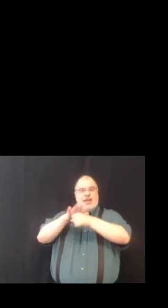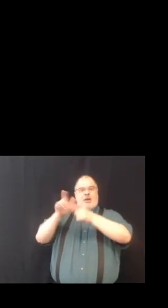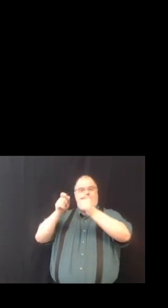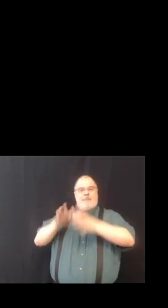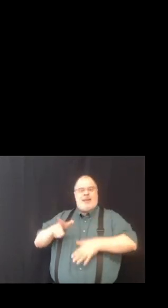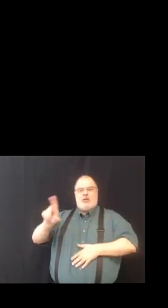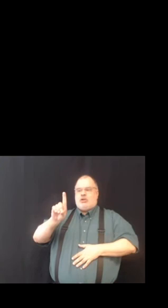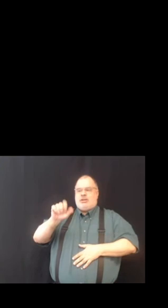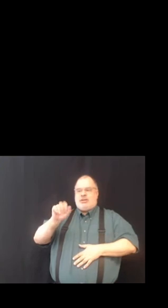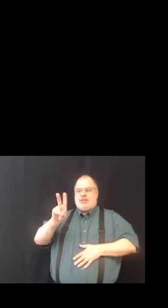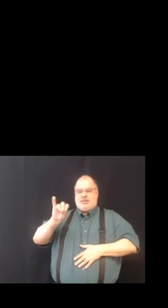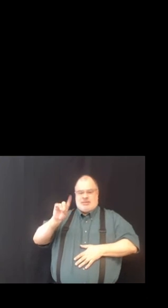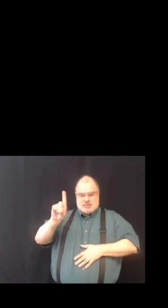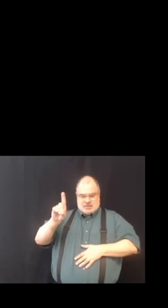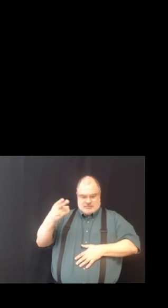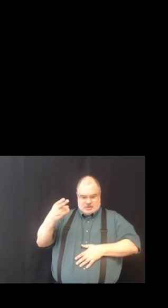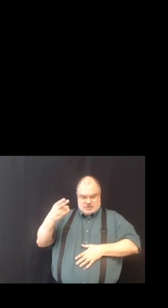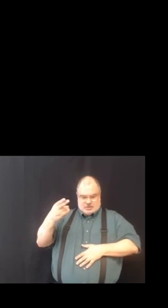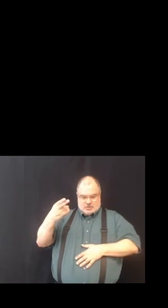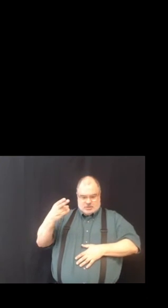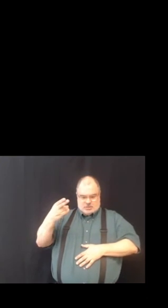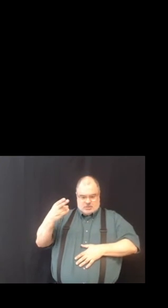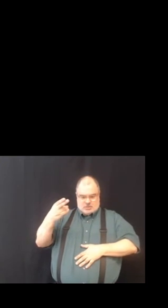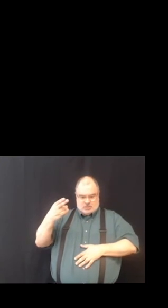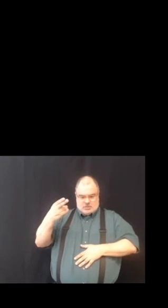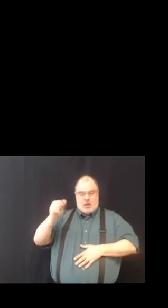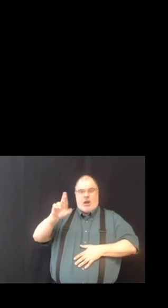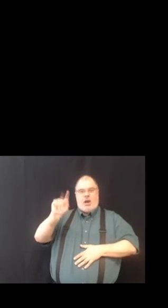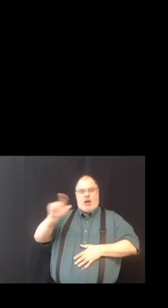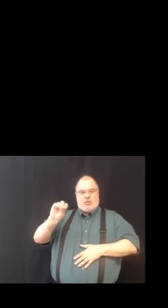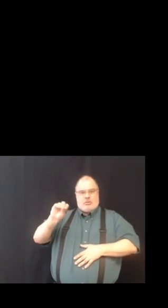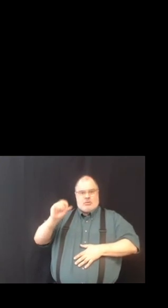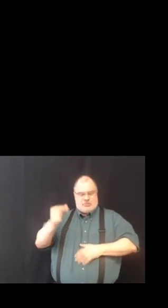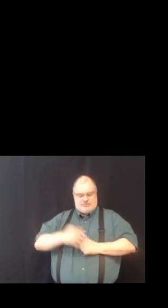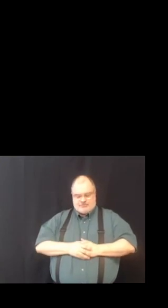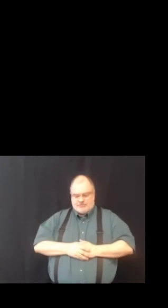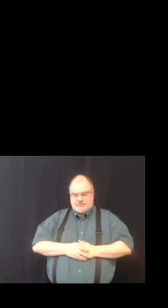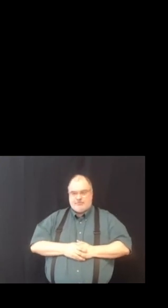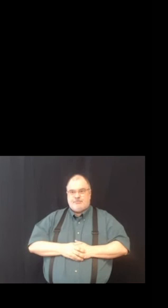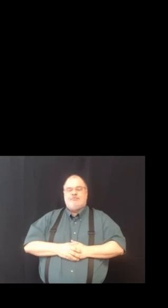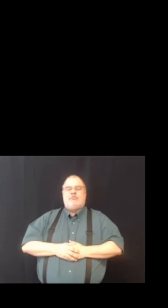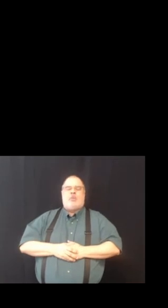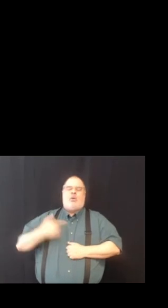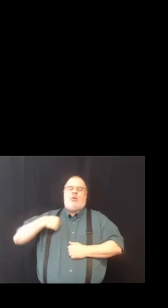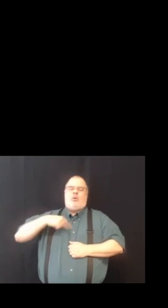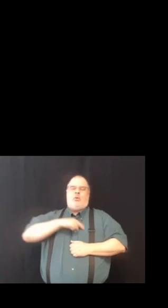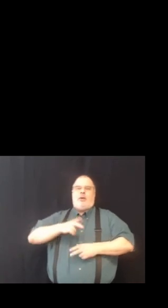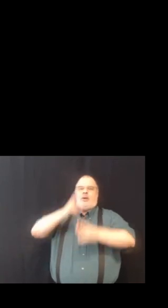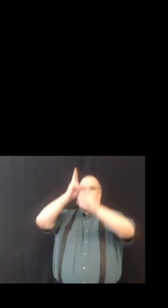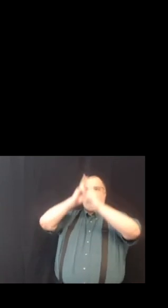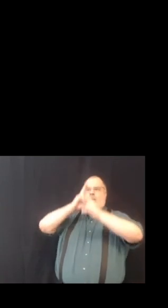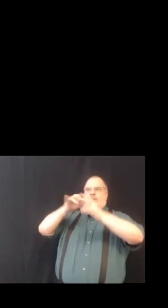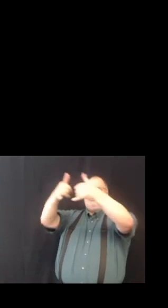David. Hello, good afternoon. On behalf of Whataburger here in Fort Walton Beach, we are honored to receive the